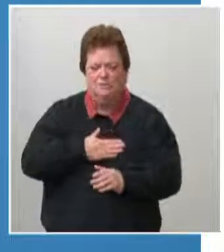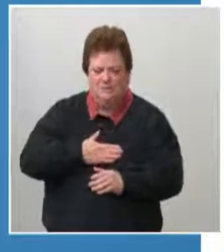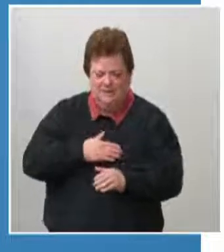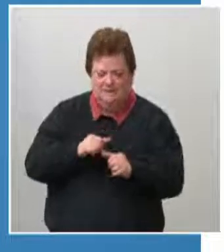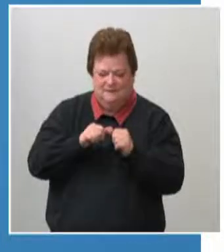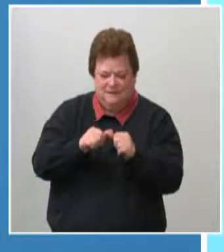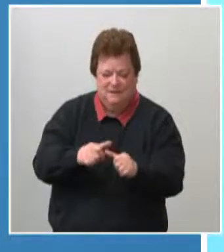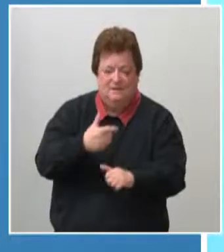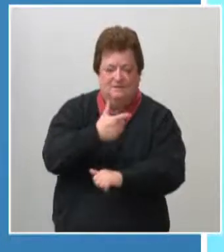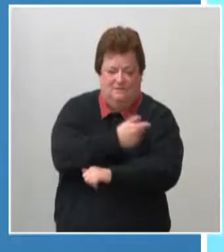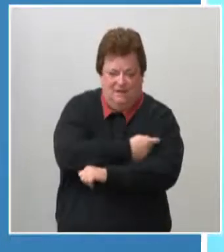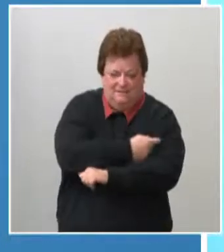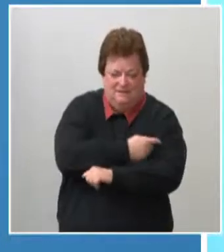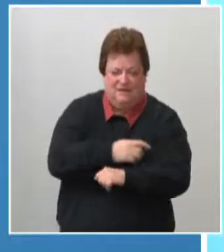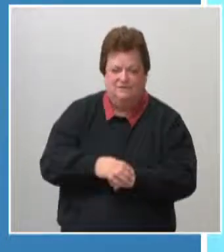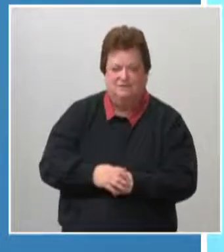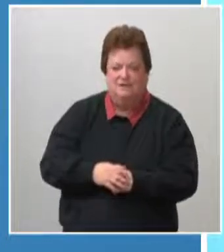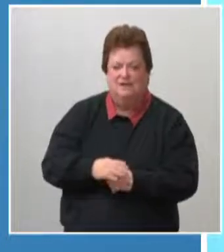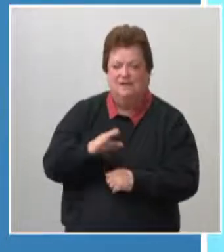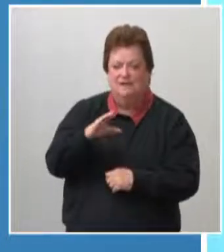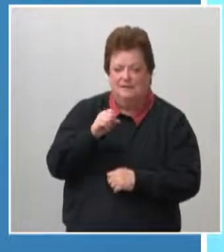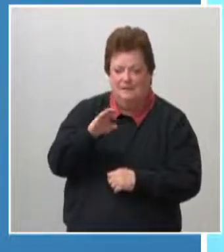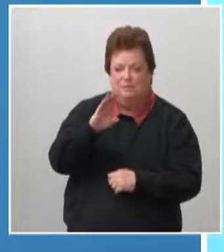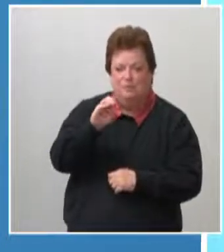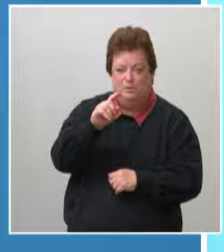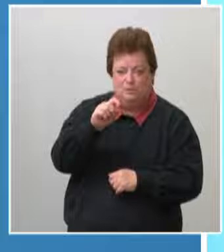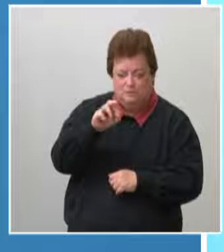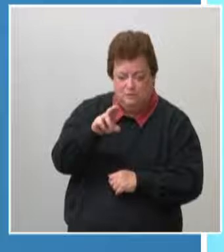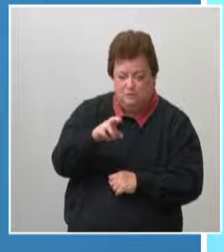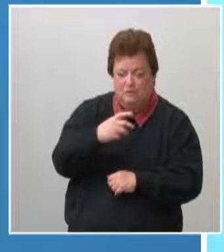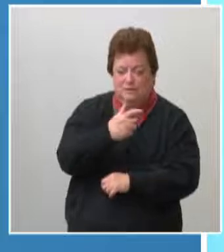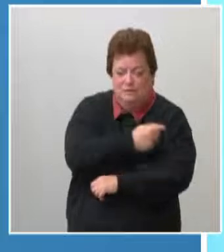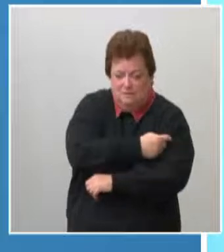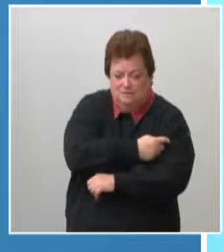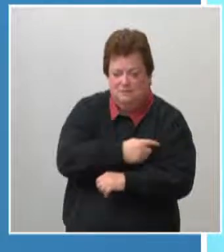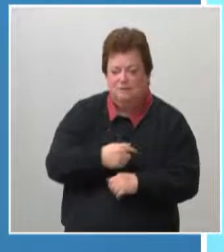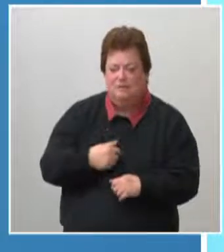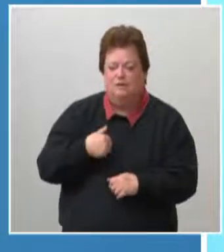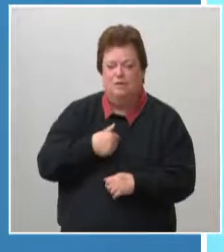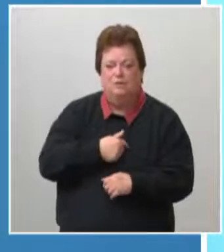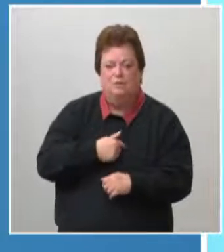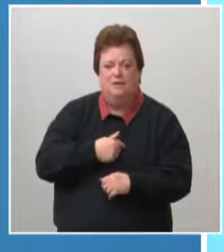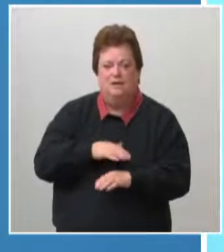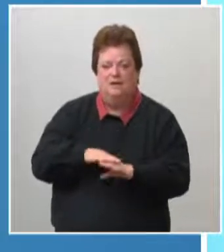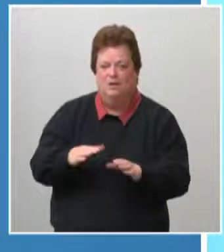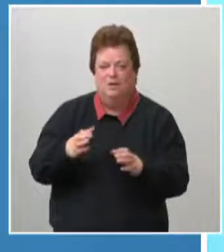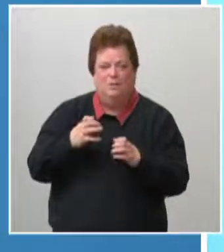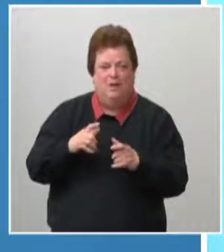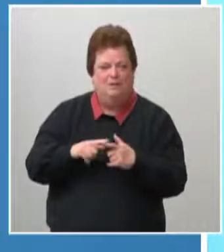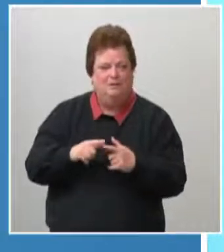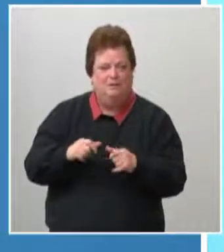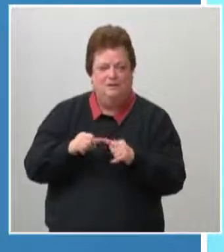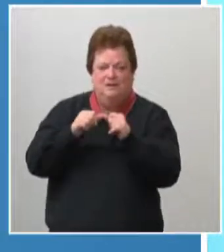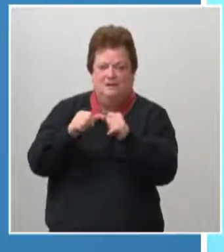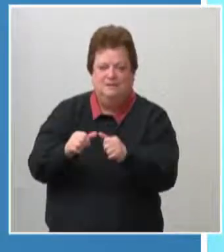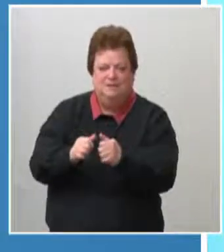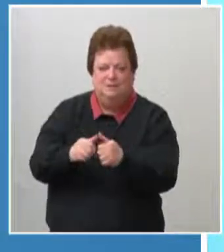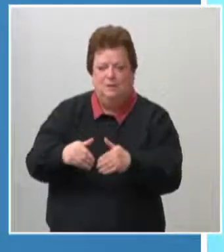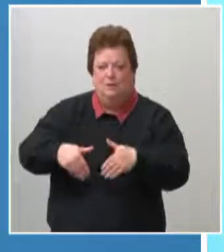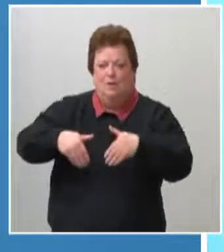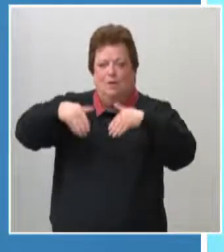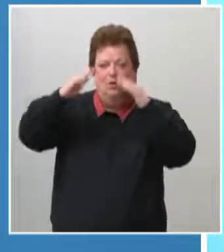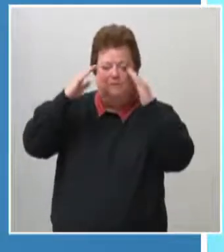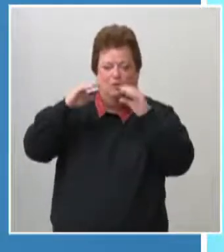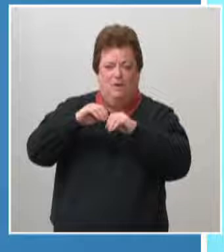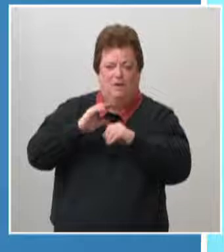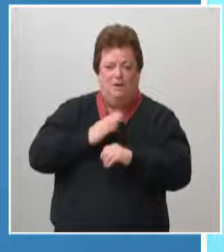vaccinated. We ask that you get boosted. We don't want to continue to be overwhelmed in our facilities. And